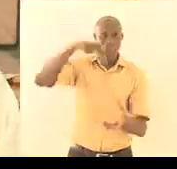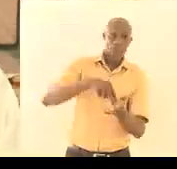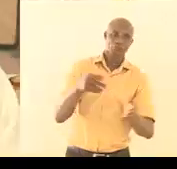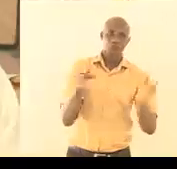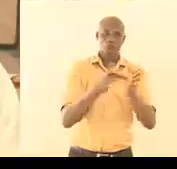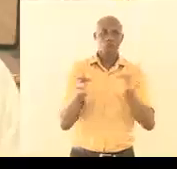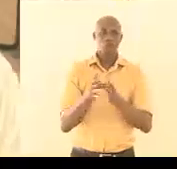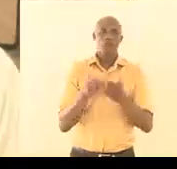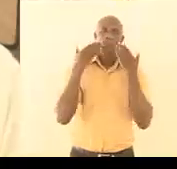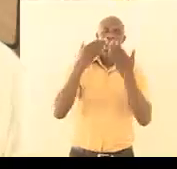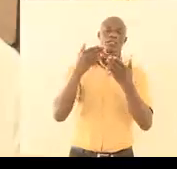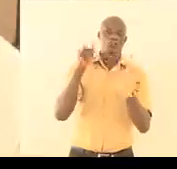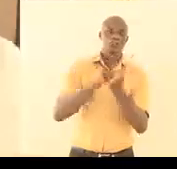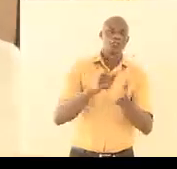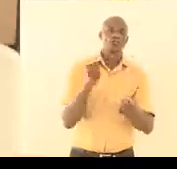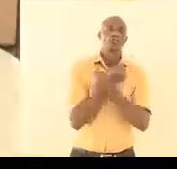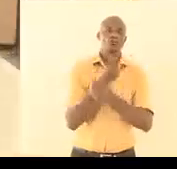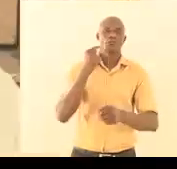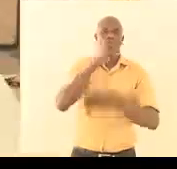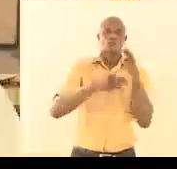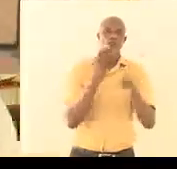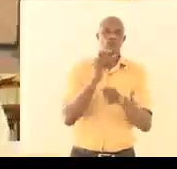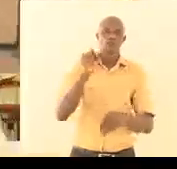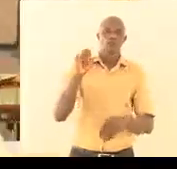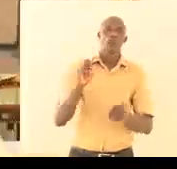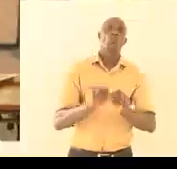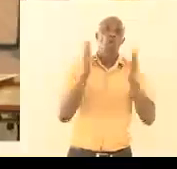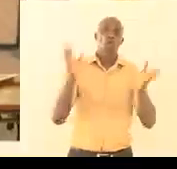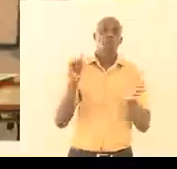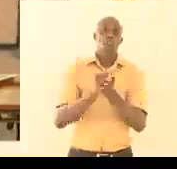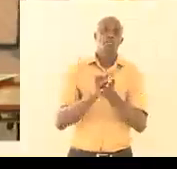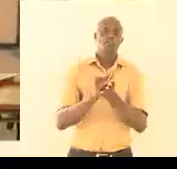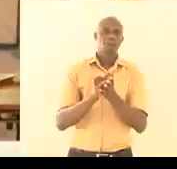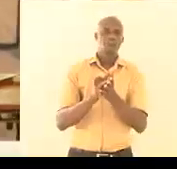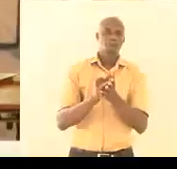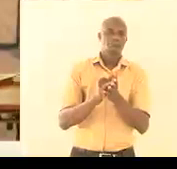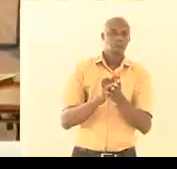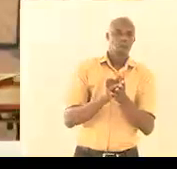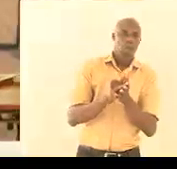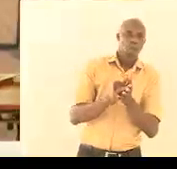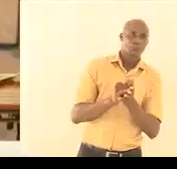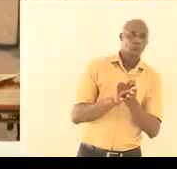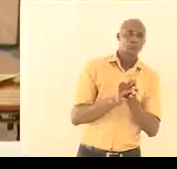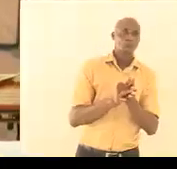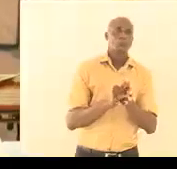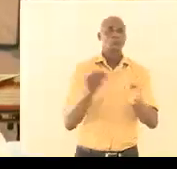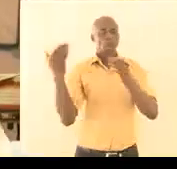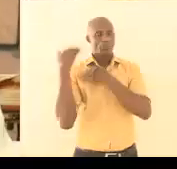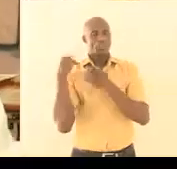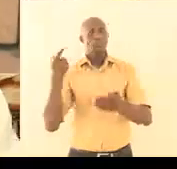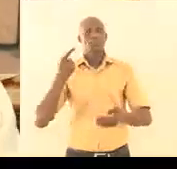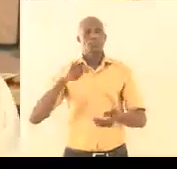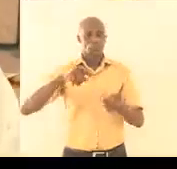of Jesus. Thank you that you love the world so much that you bore